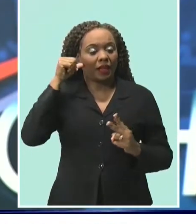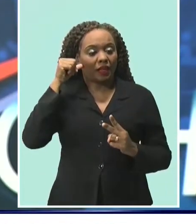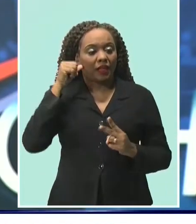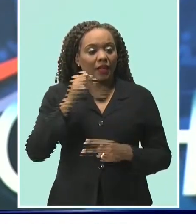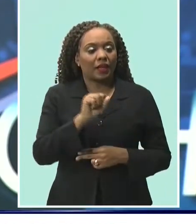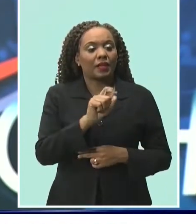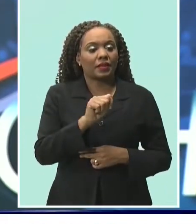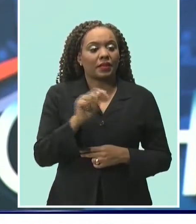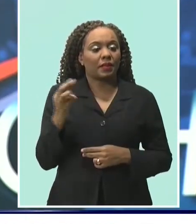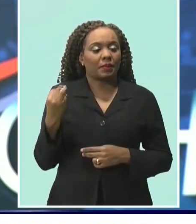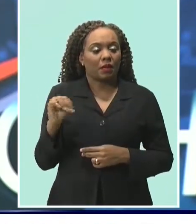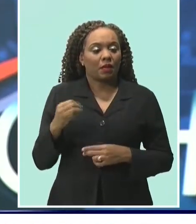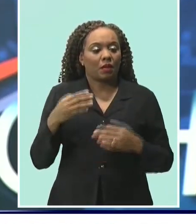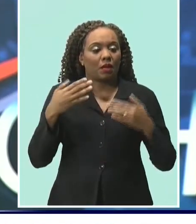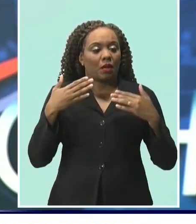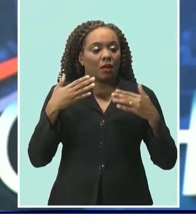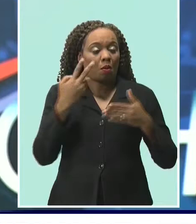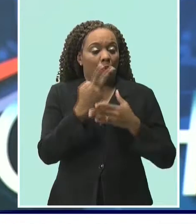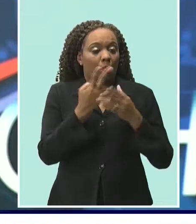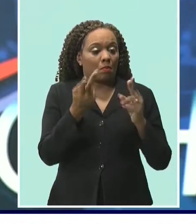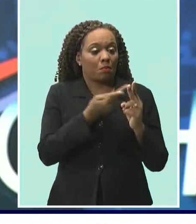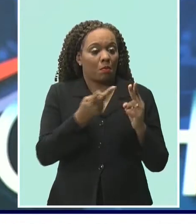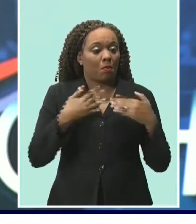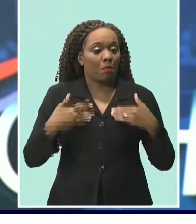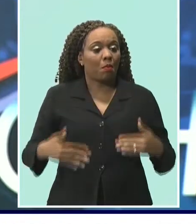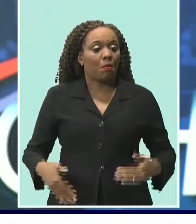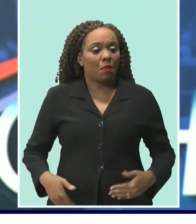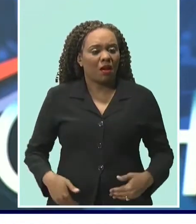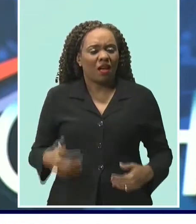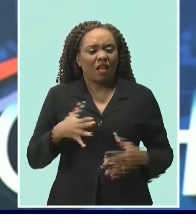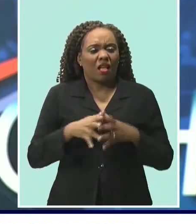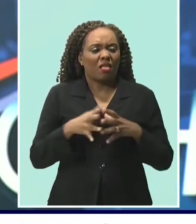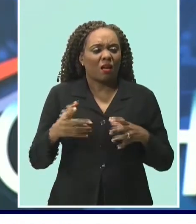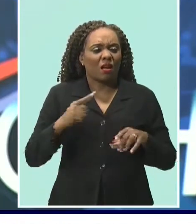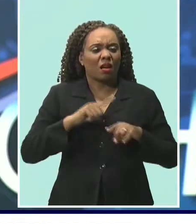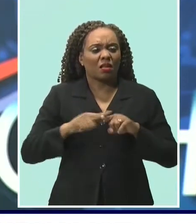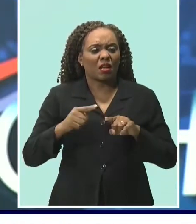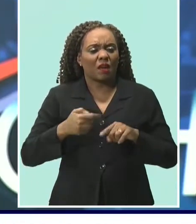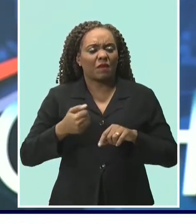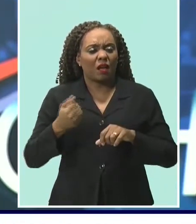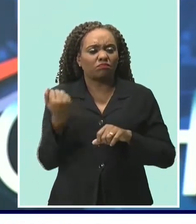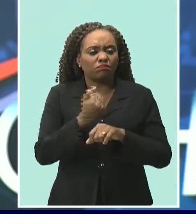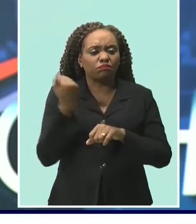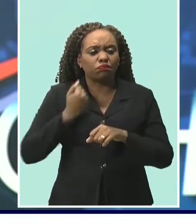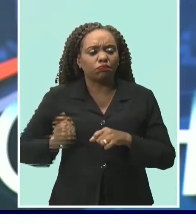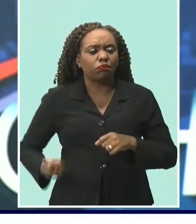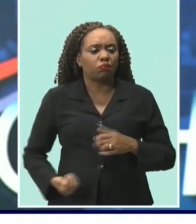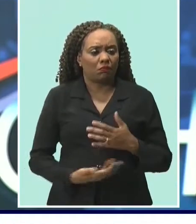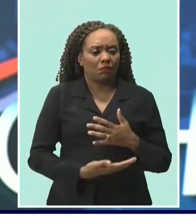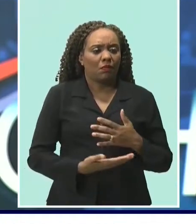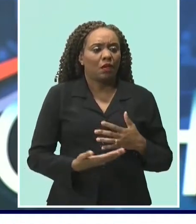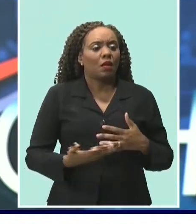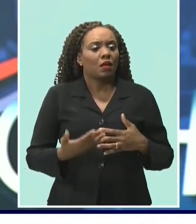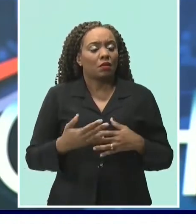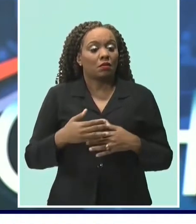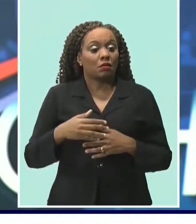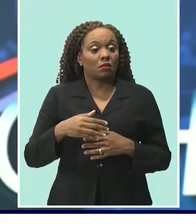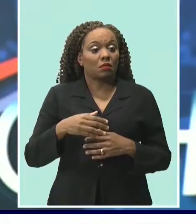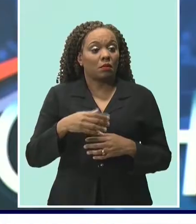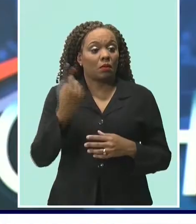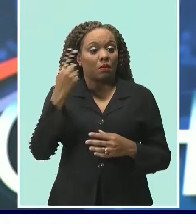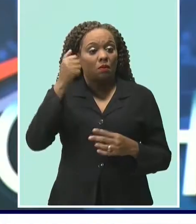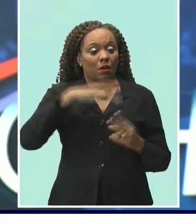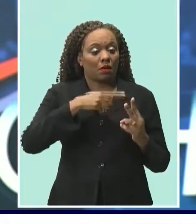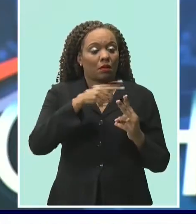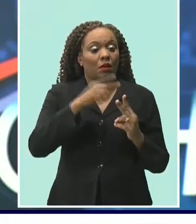Court residence at Bishop Court Hill, St. Michael. Both bodies appeared to have several wounds and injuries. Griffith, the former Nation staffer,